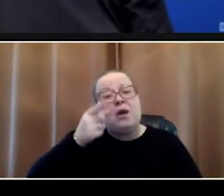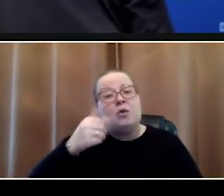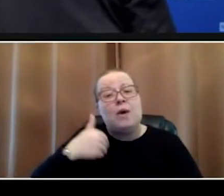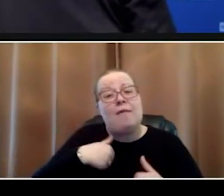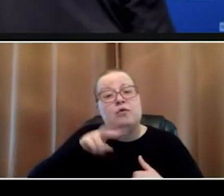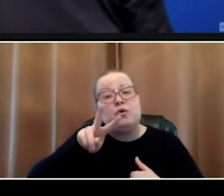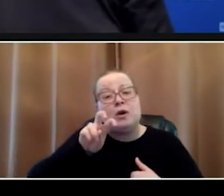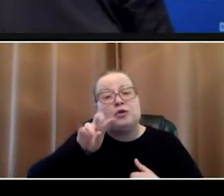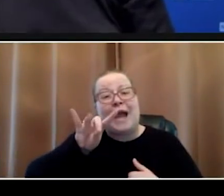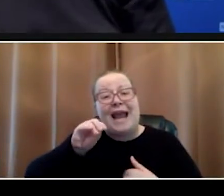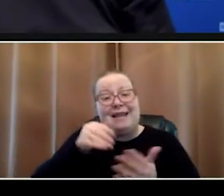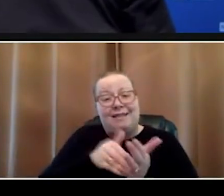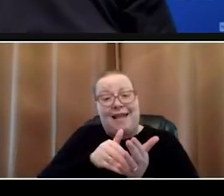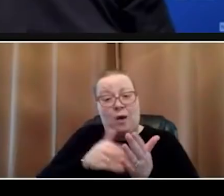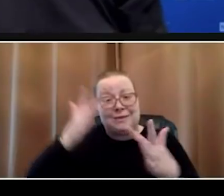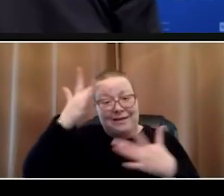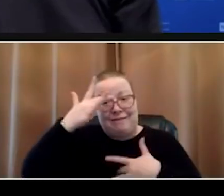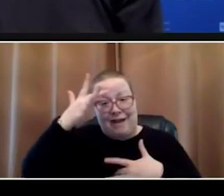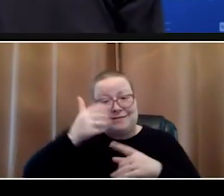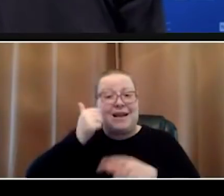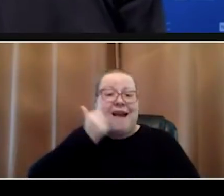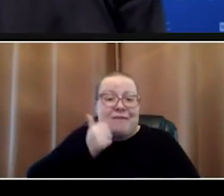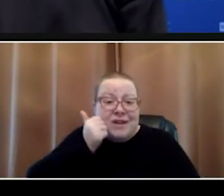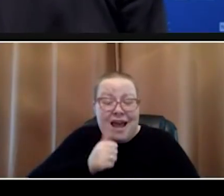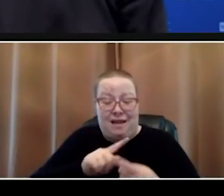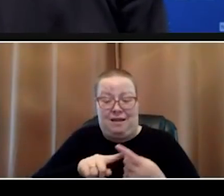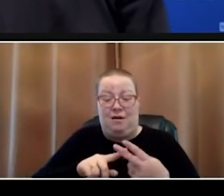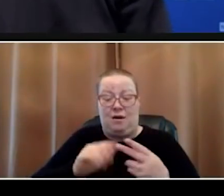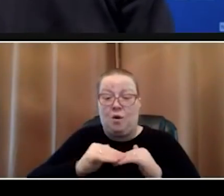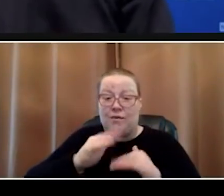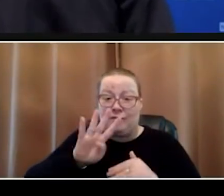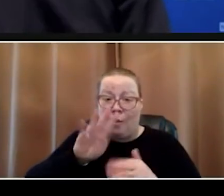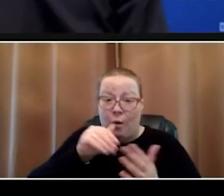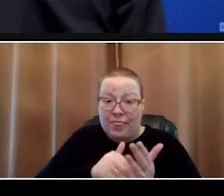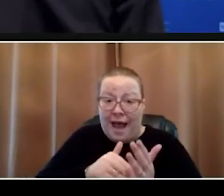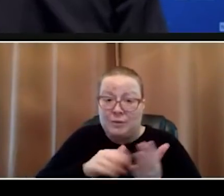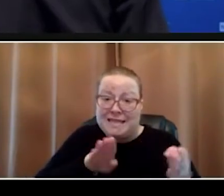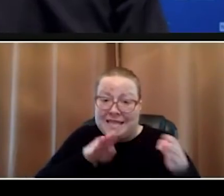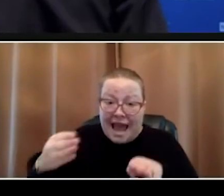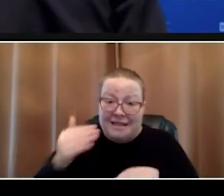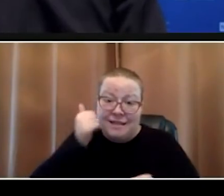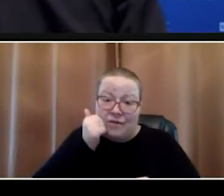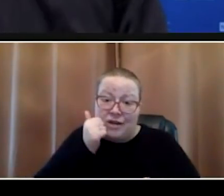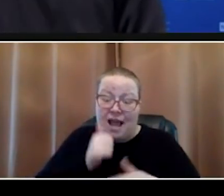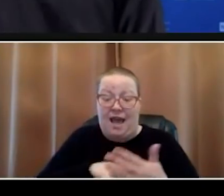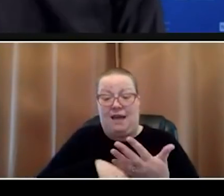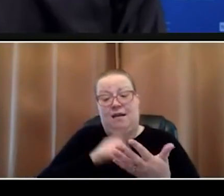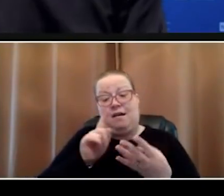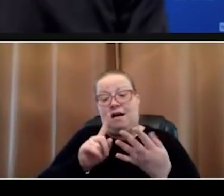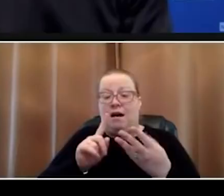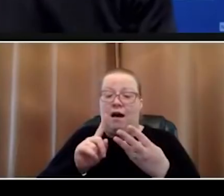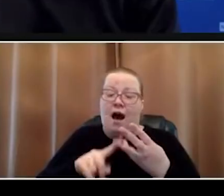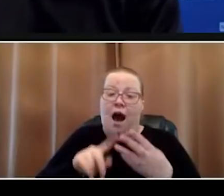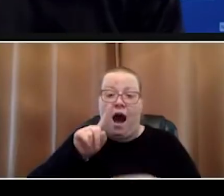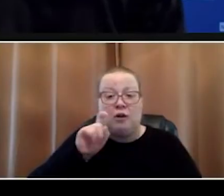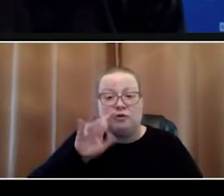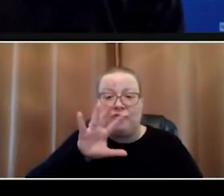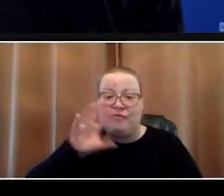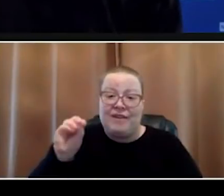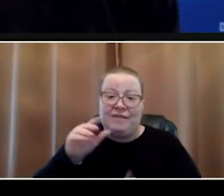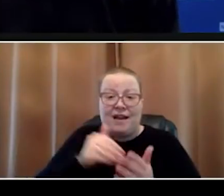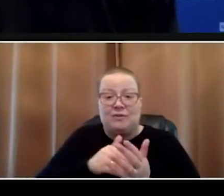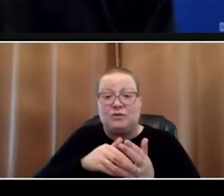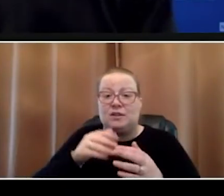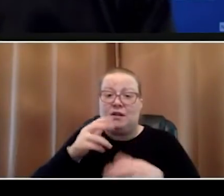over 4,000 deaths per day and 150,000 hospitalizations, it really doesn't matter what you